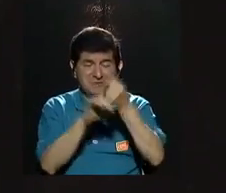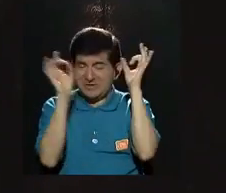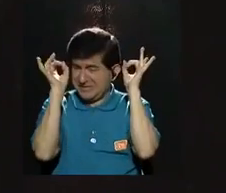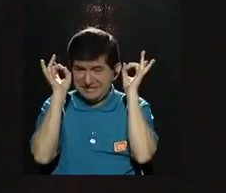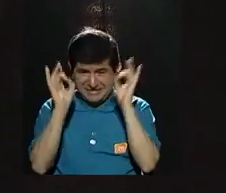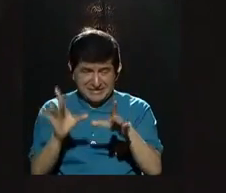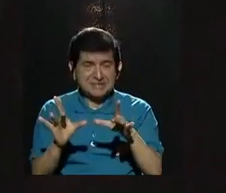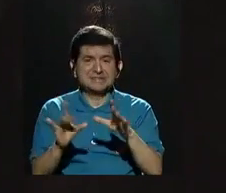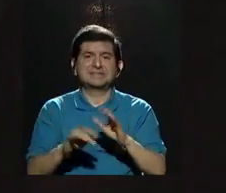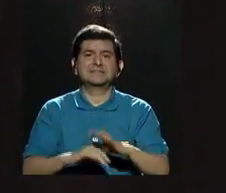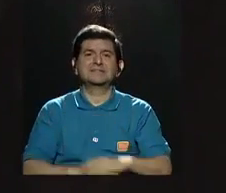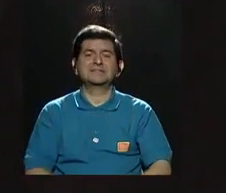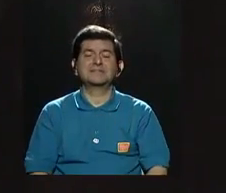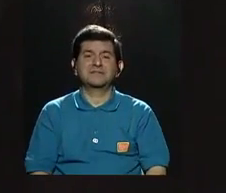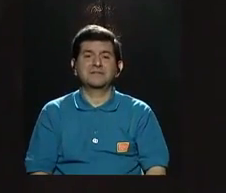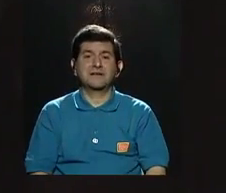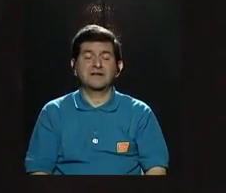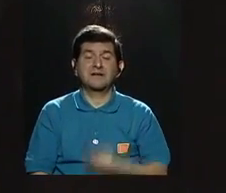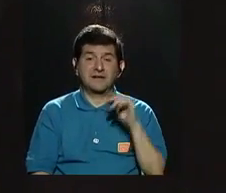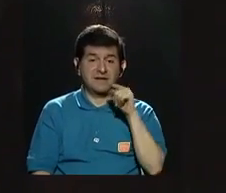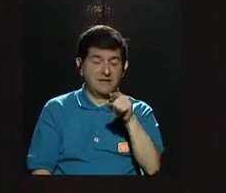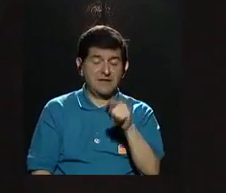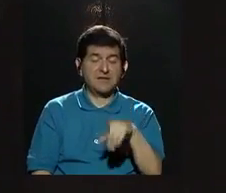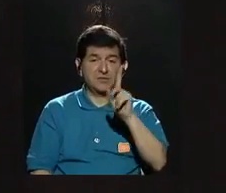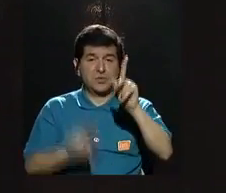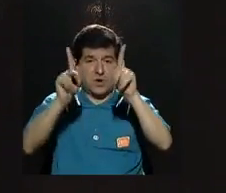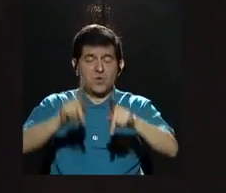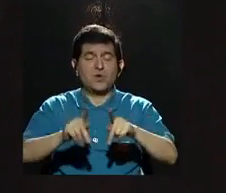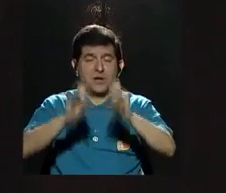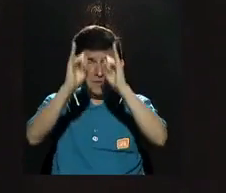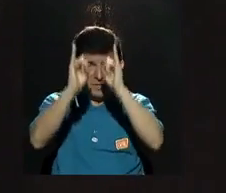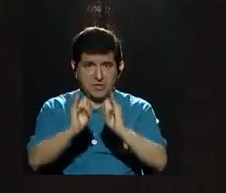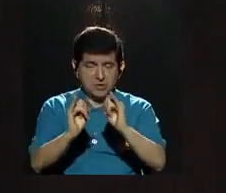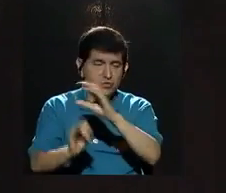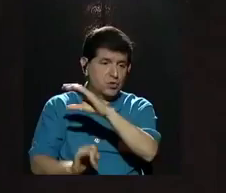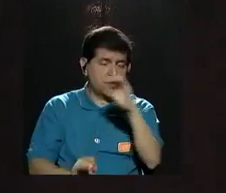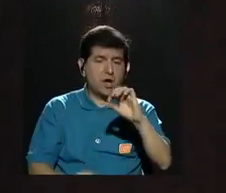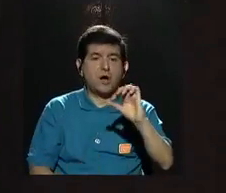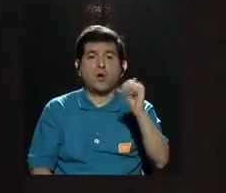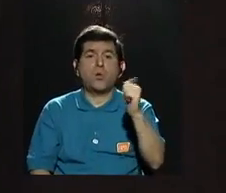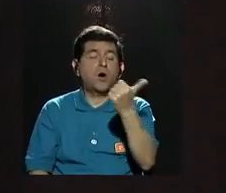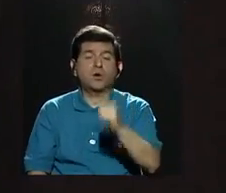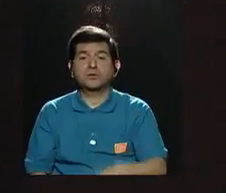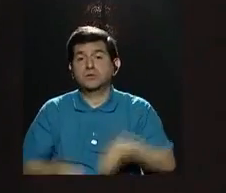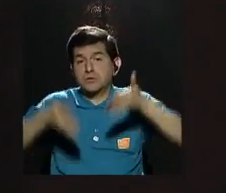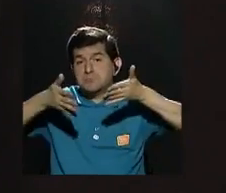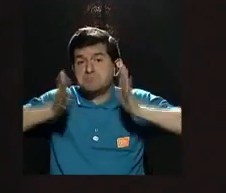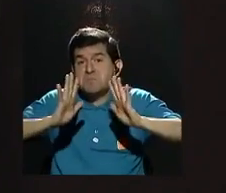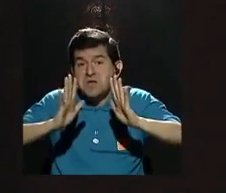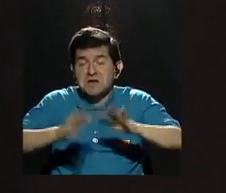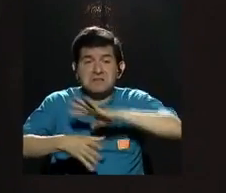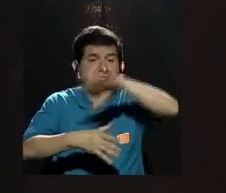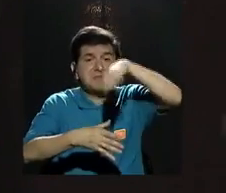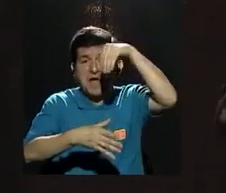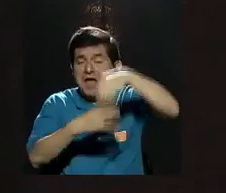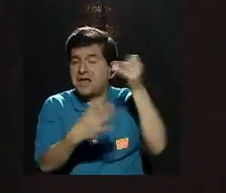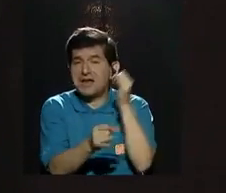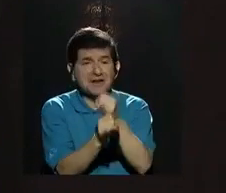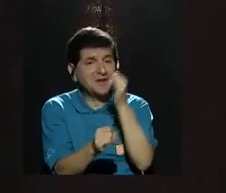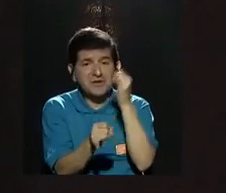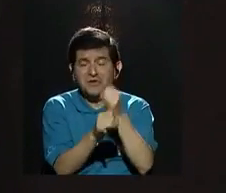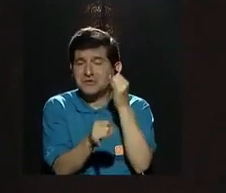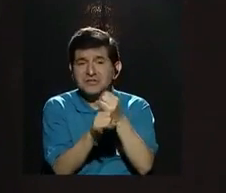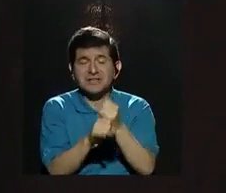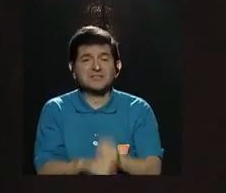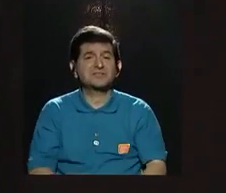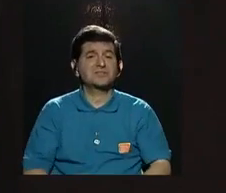one individual on others. As long as the institutional context is left intact,